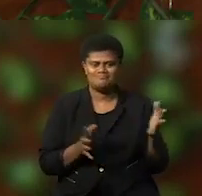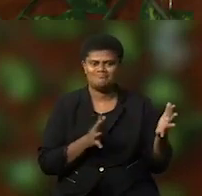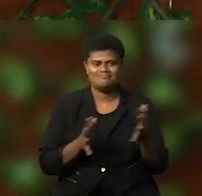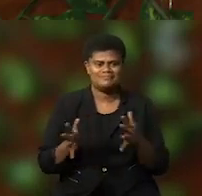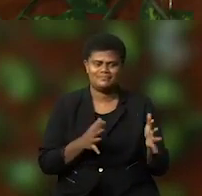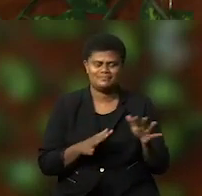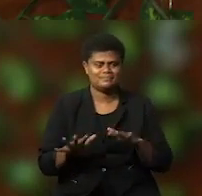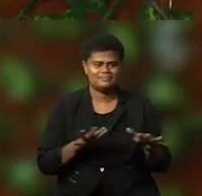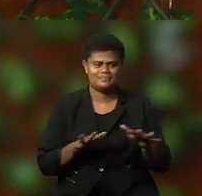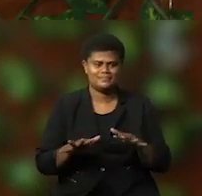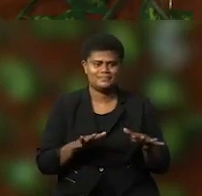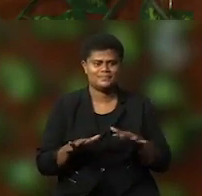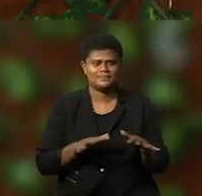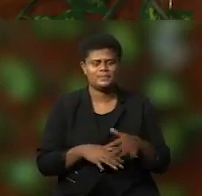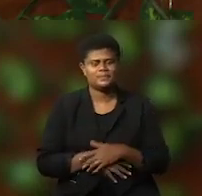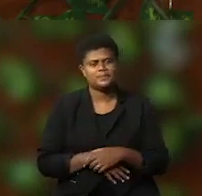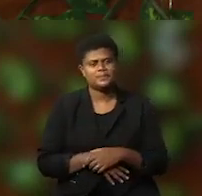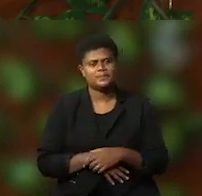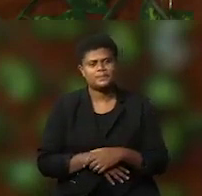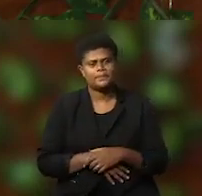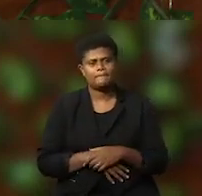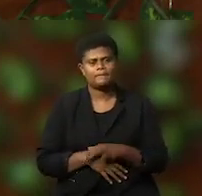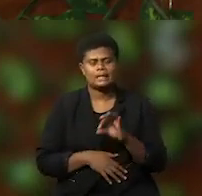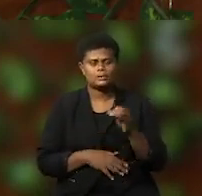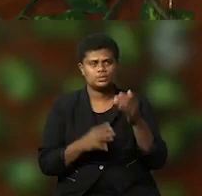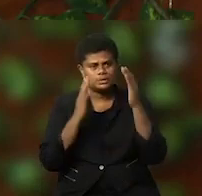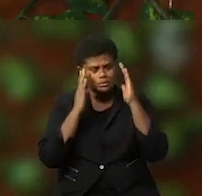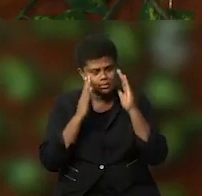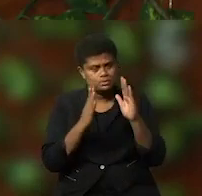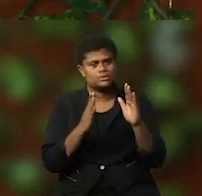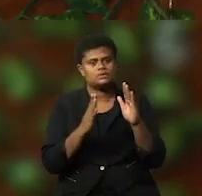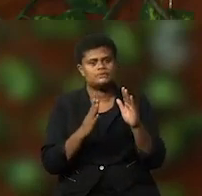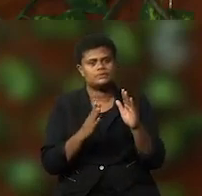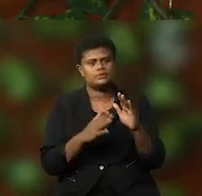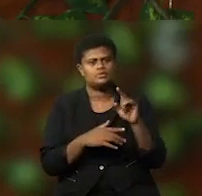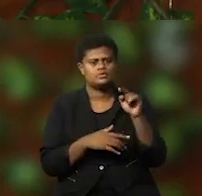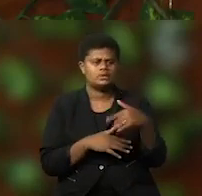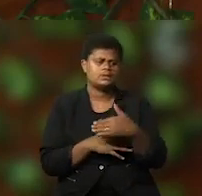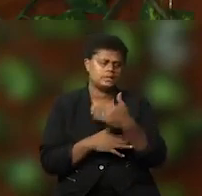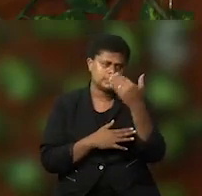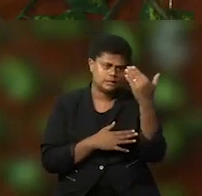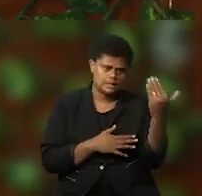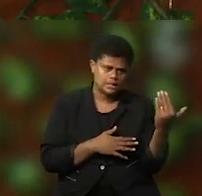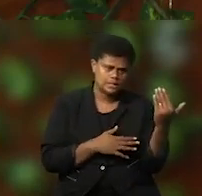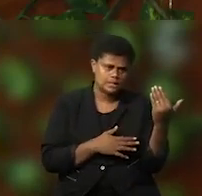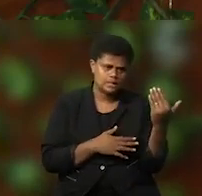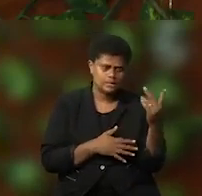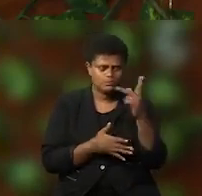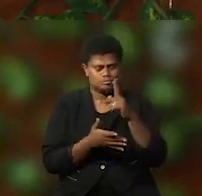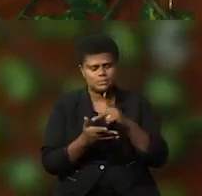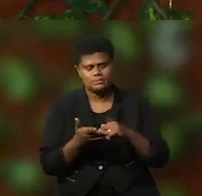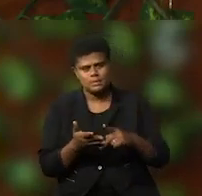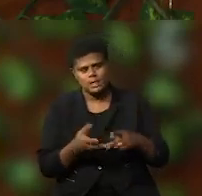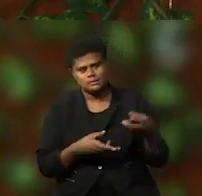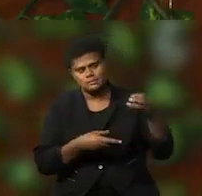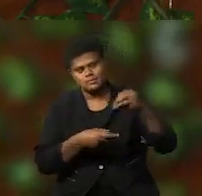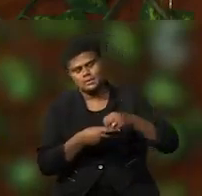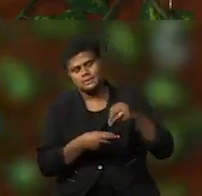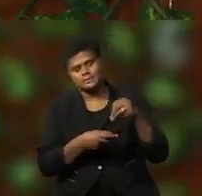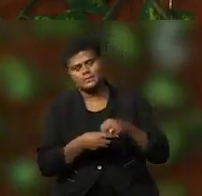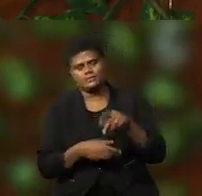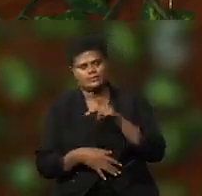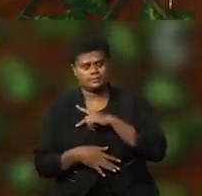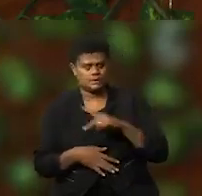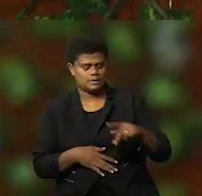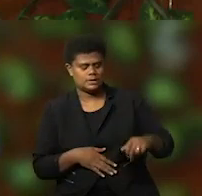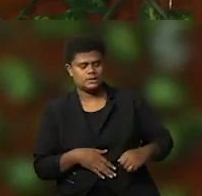through a lot of things. But I believe we are looking forward to that day to be part of that permanent kingdom, that unshakable kingdom